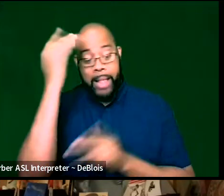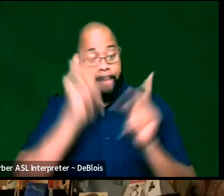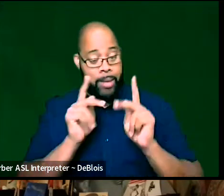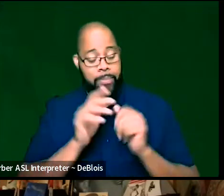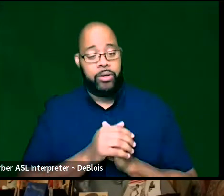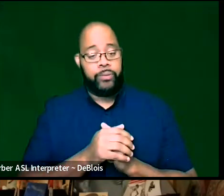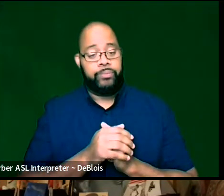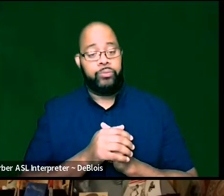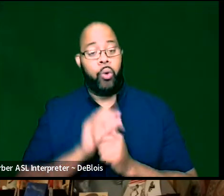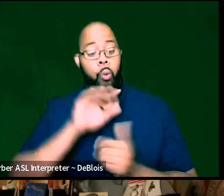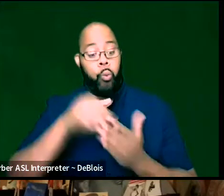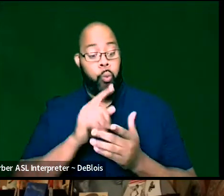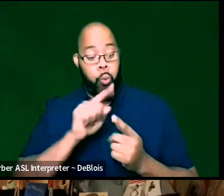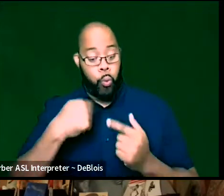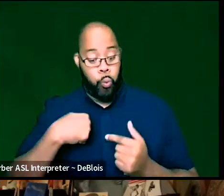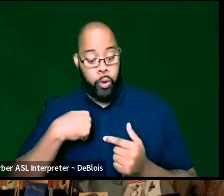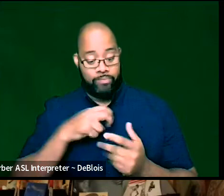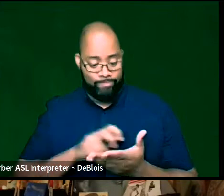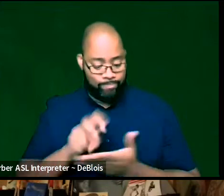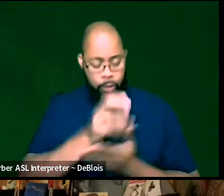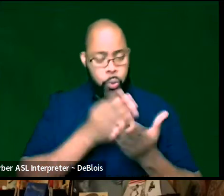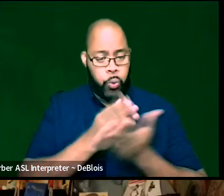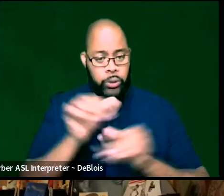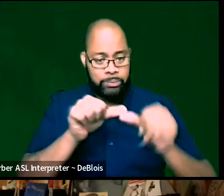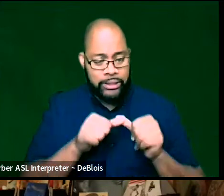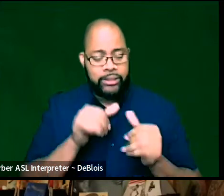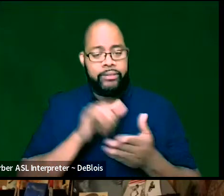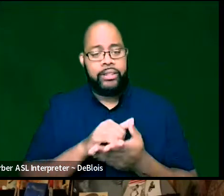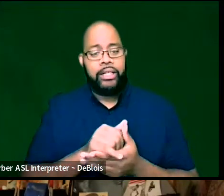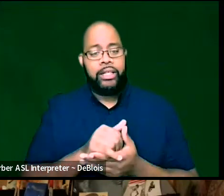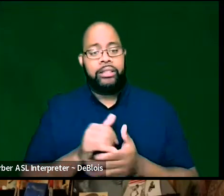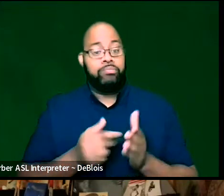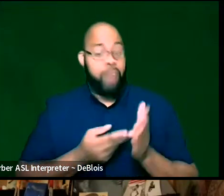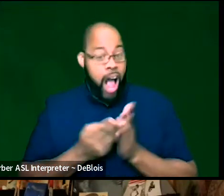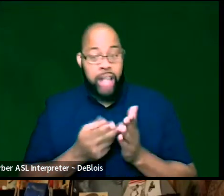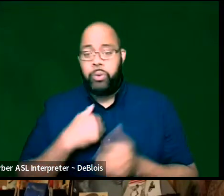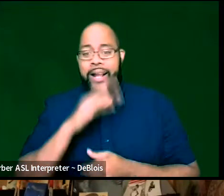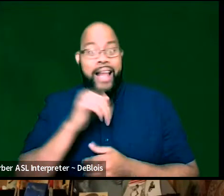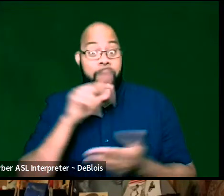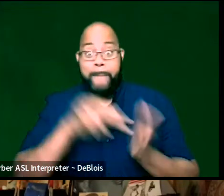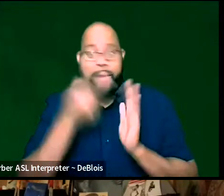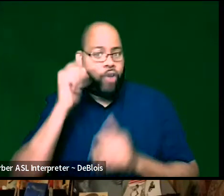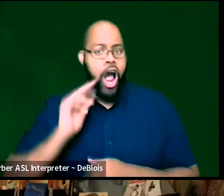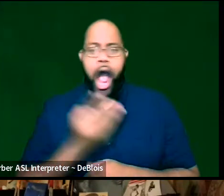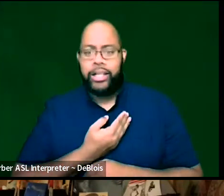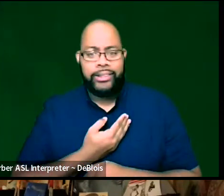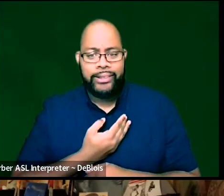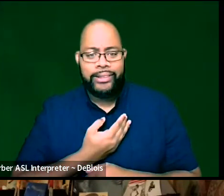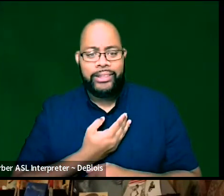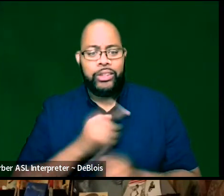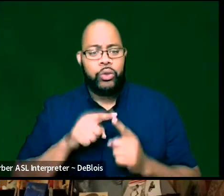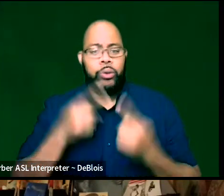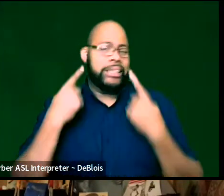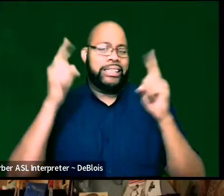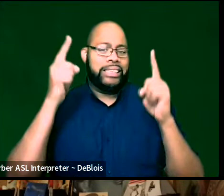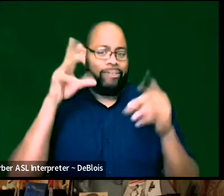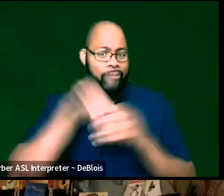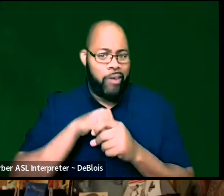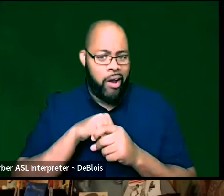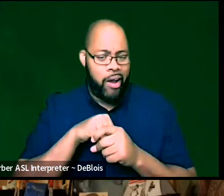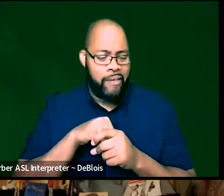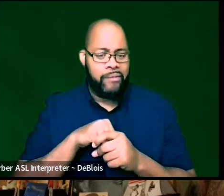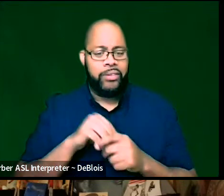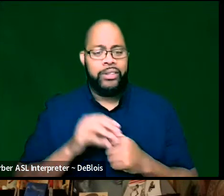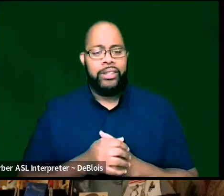peoples, right, when we are navigating spaces that, let's be honest, were never meant for us to be successful in,